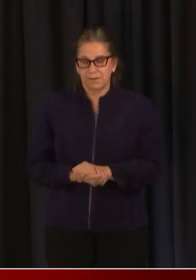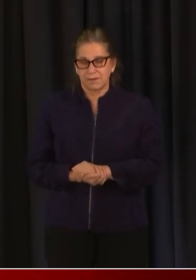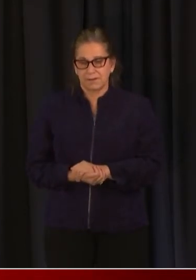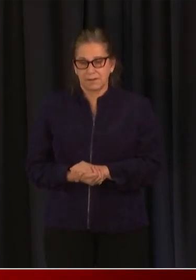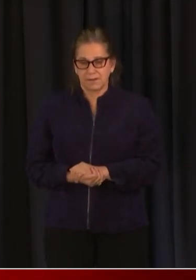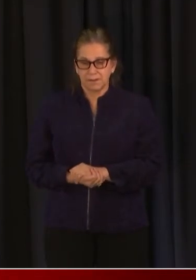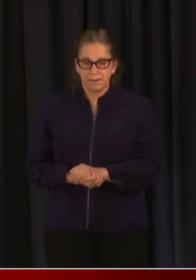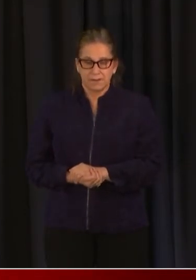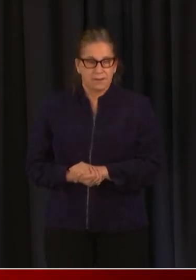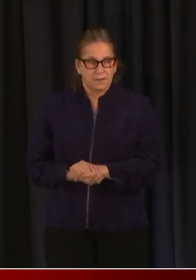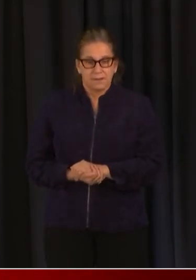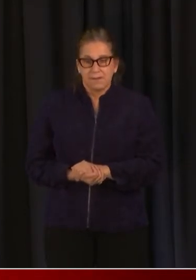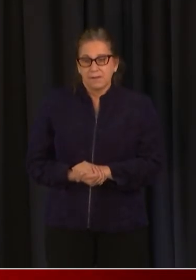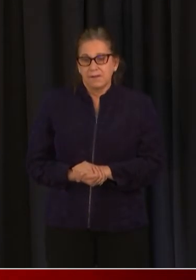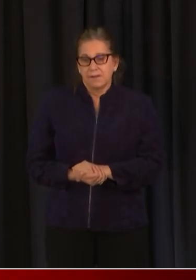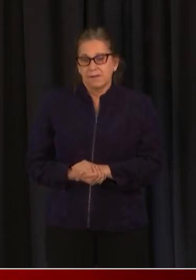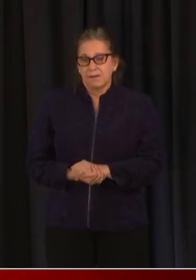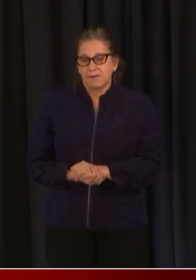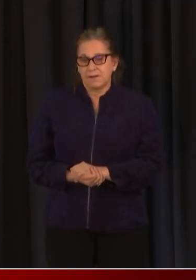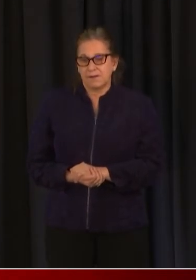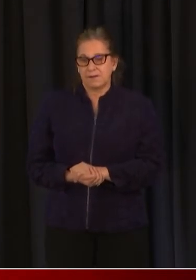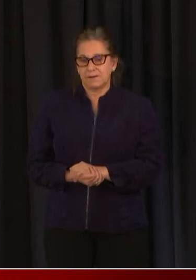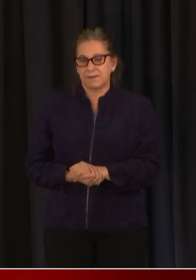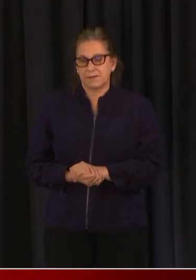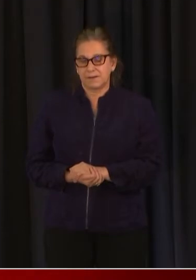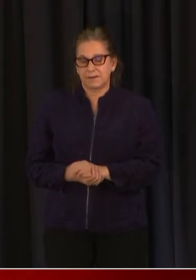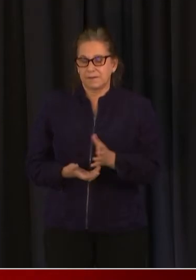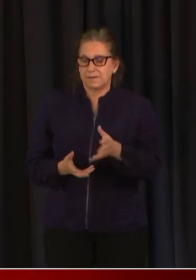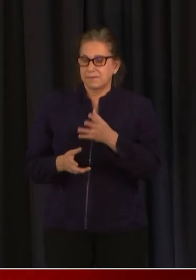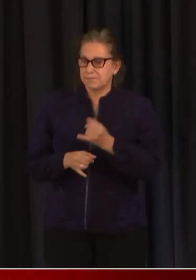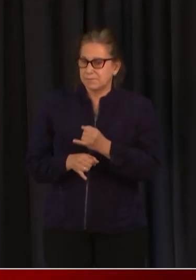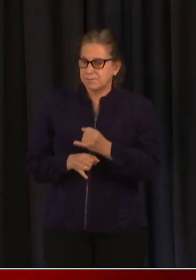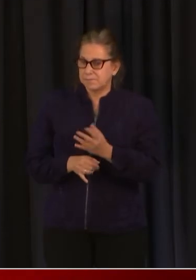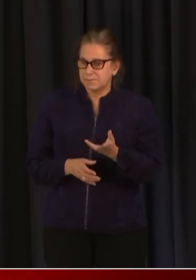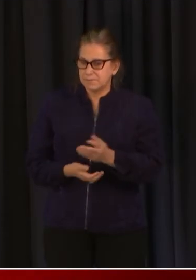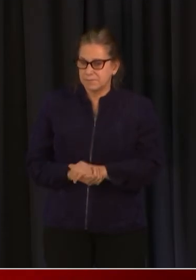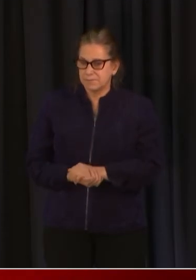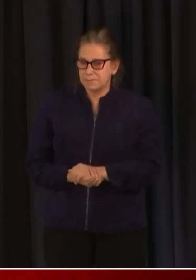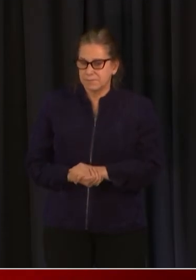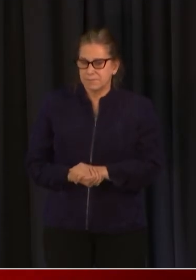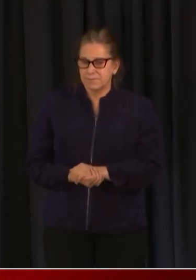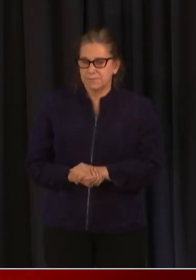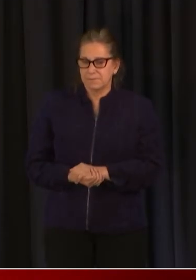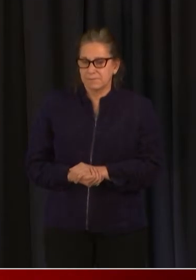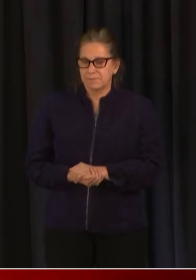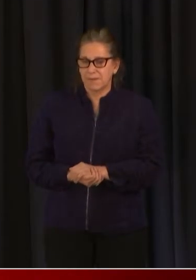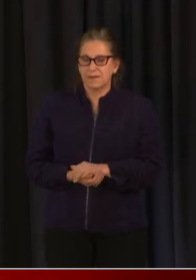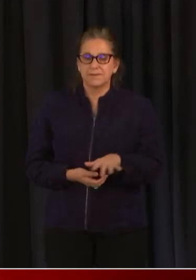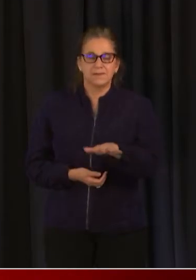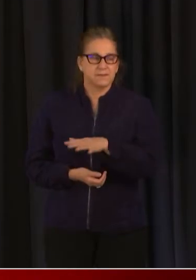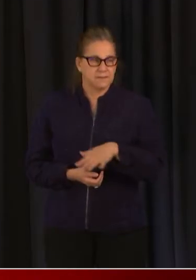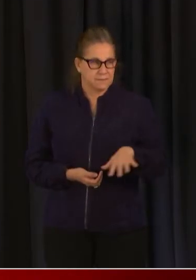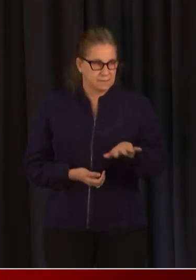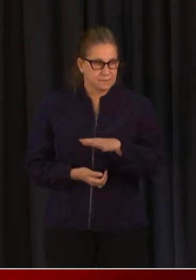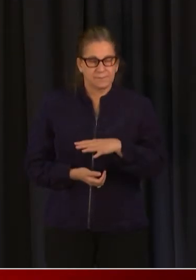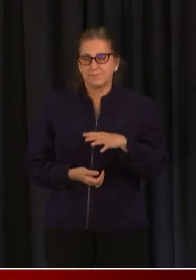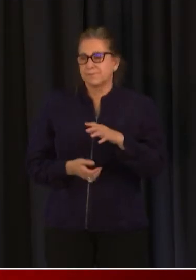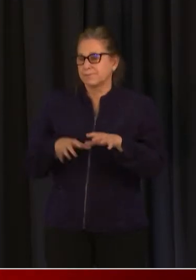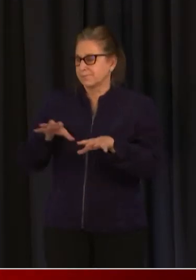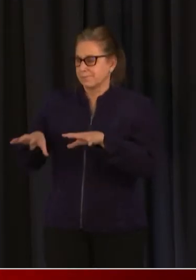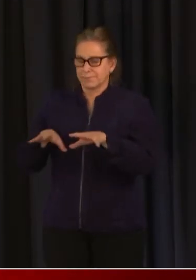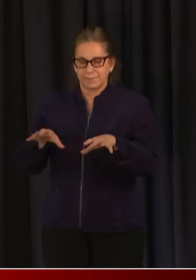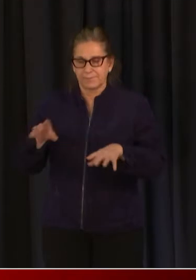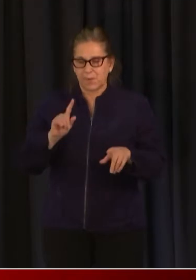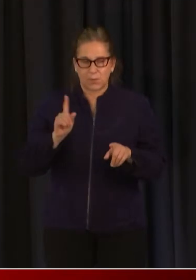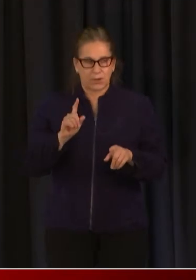those sites will just be replaced by another site nearby. Because they'll be the site of summer camps. Yes. Right. A